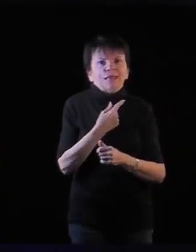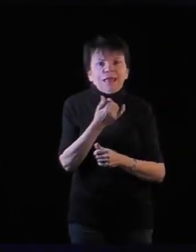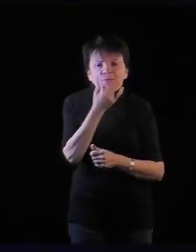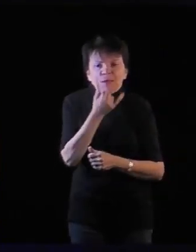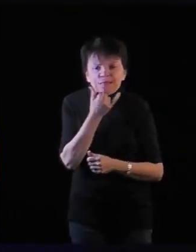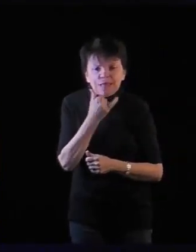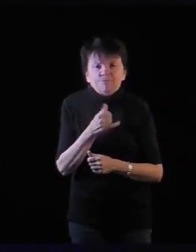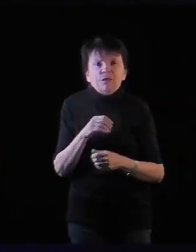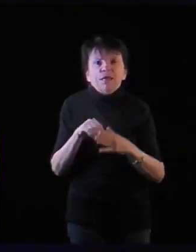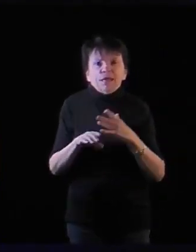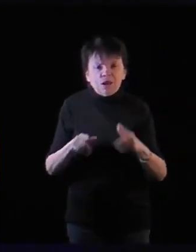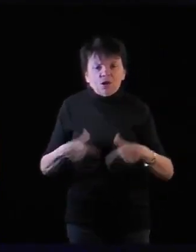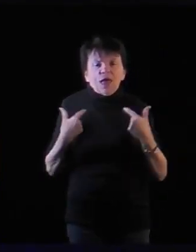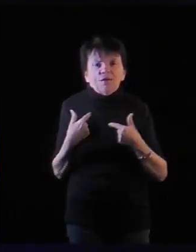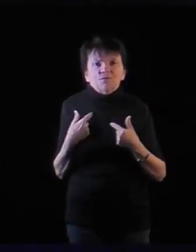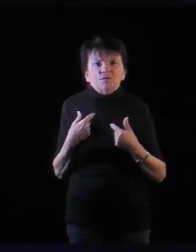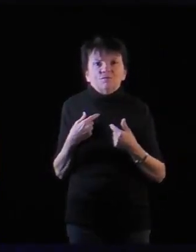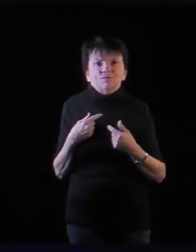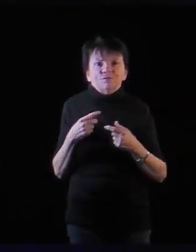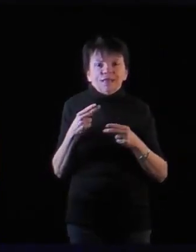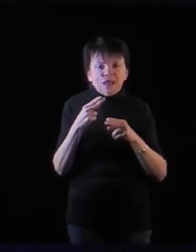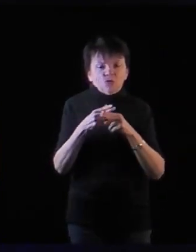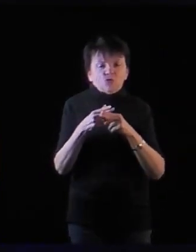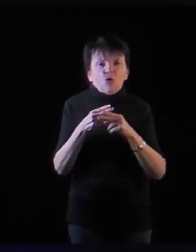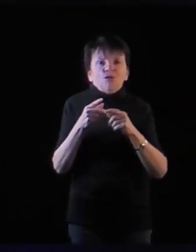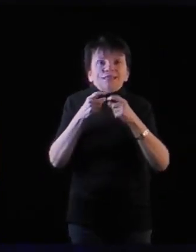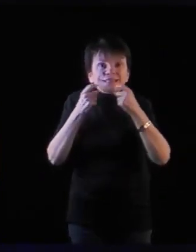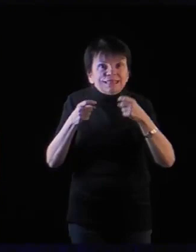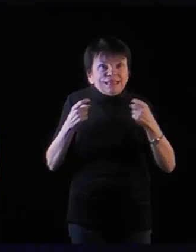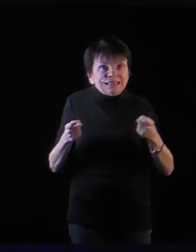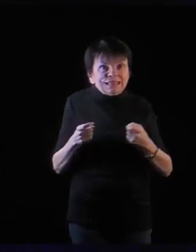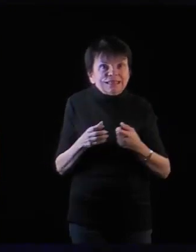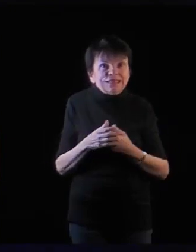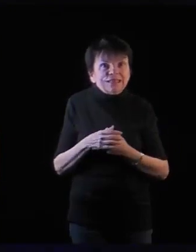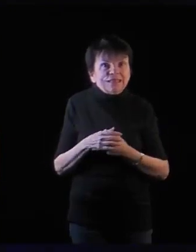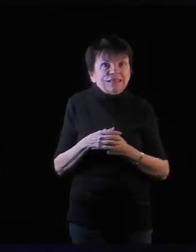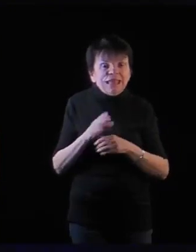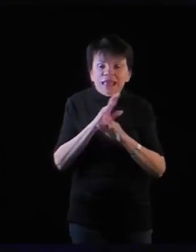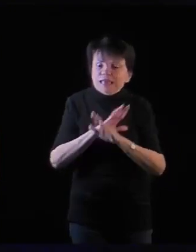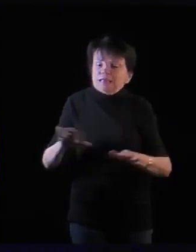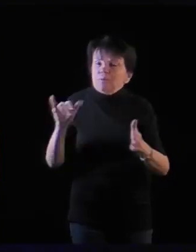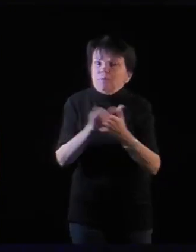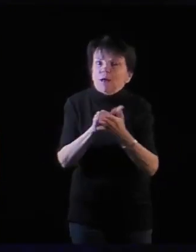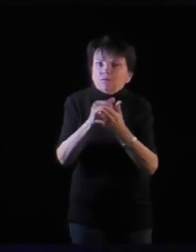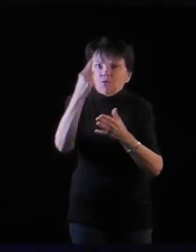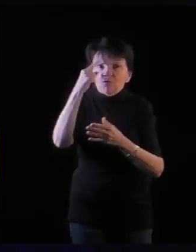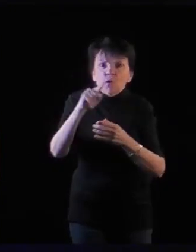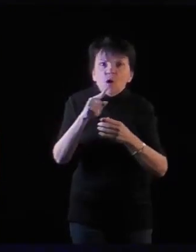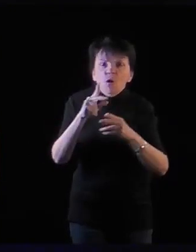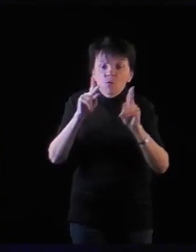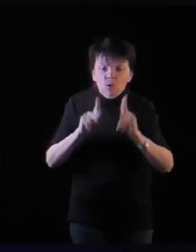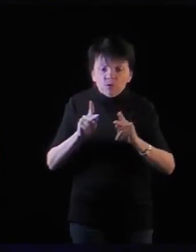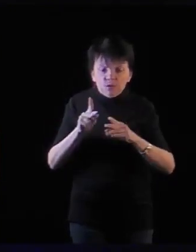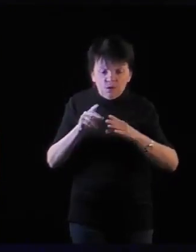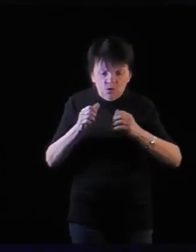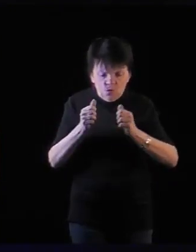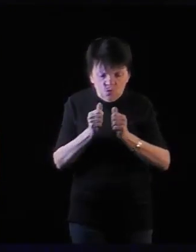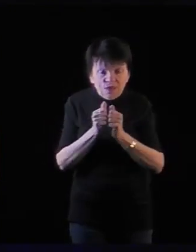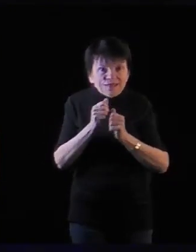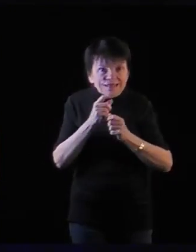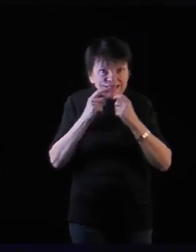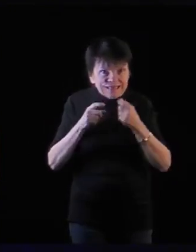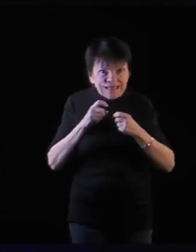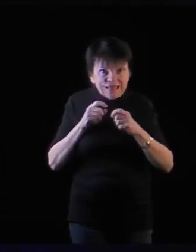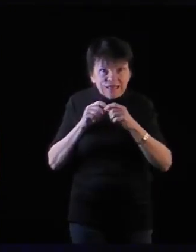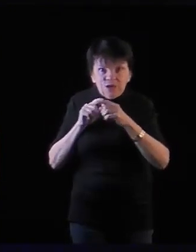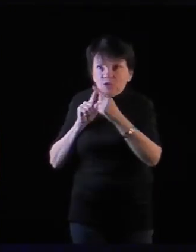a blemish on our lives. It's impossible for a sinful person to approach a holy God. That's why Jesus came. He came to